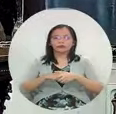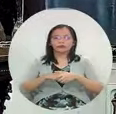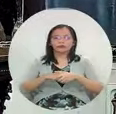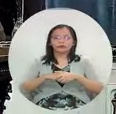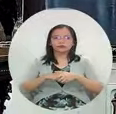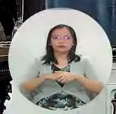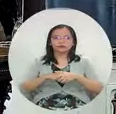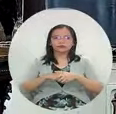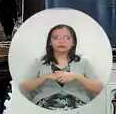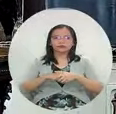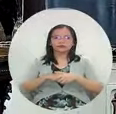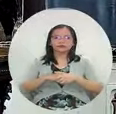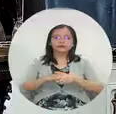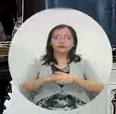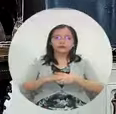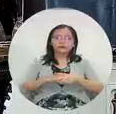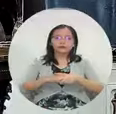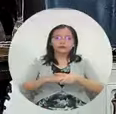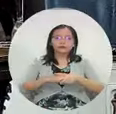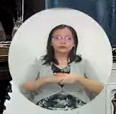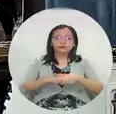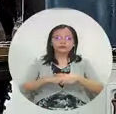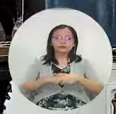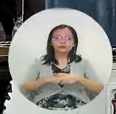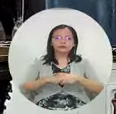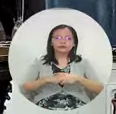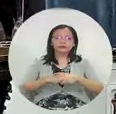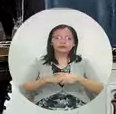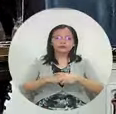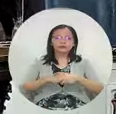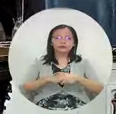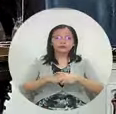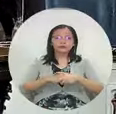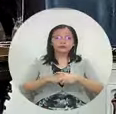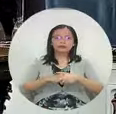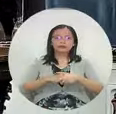Insa, aw, duha lang gani kabaso to.